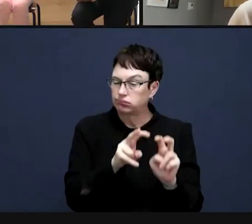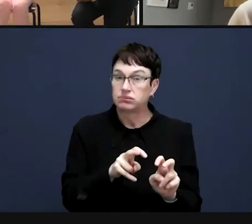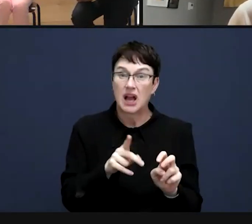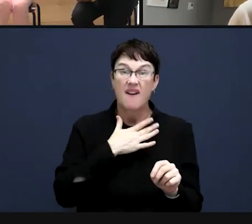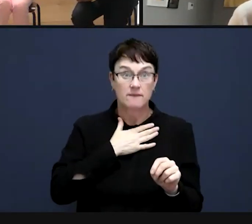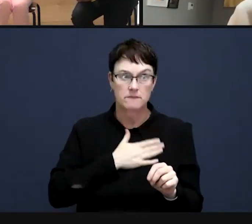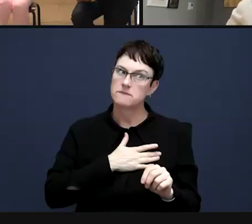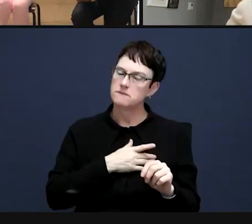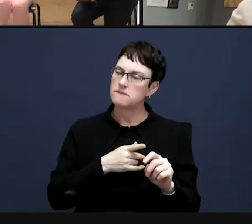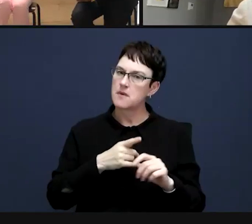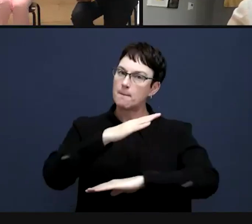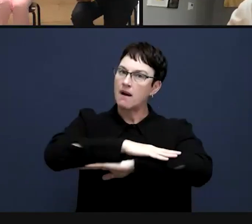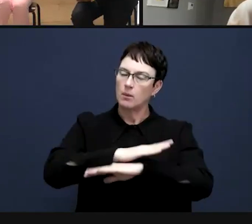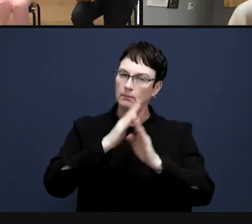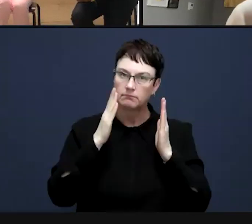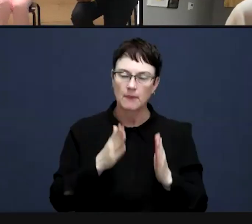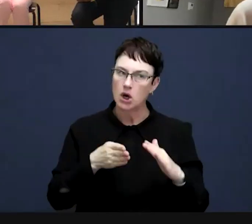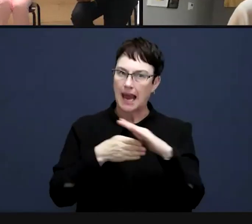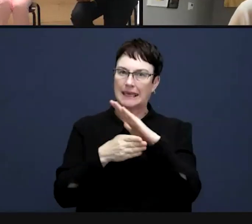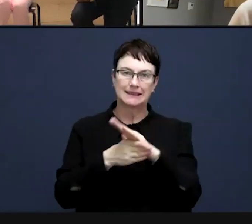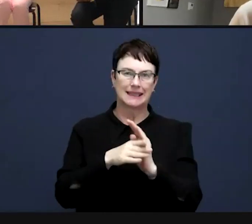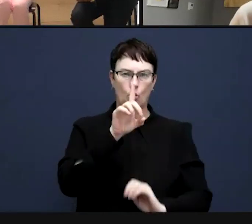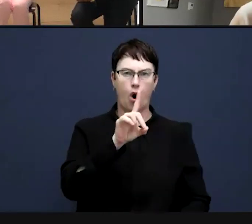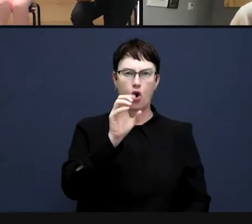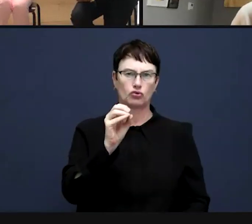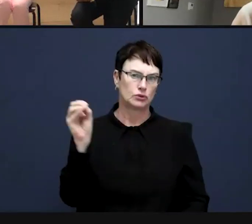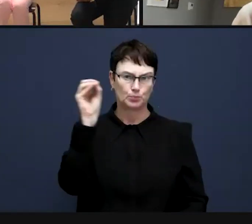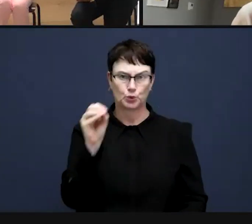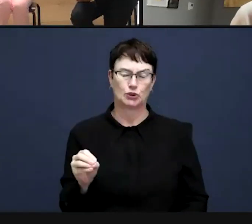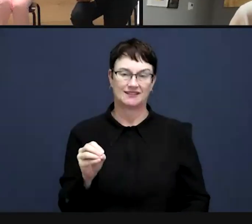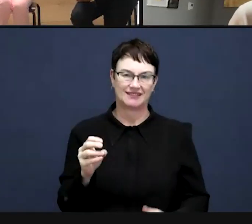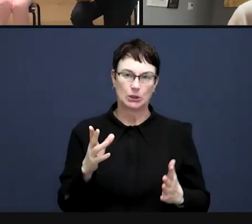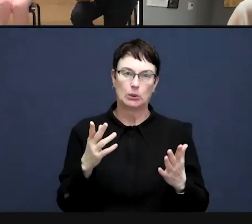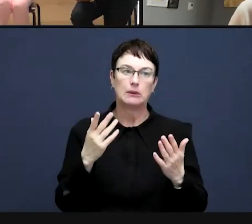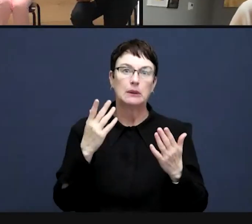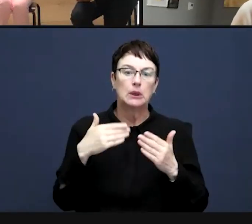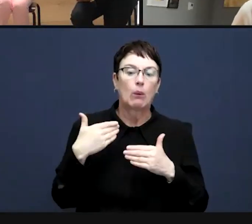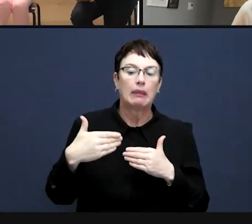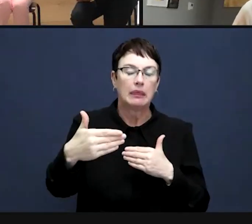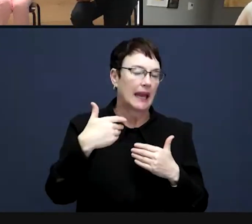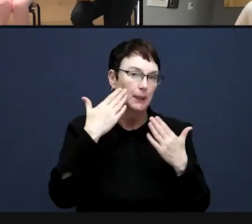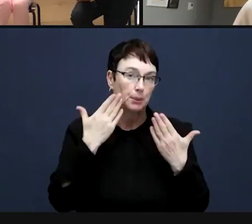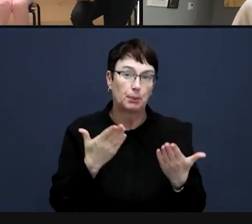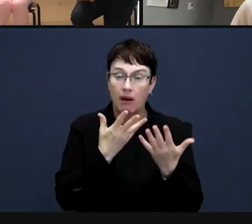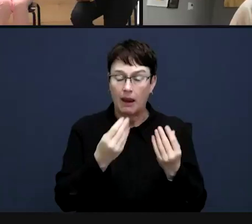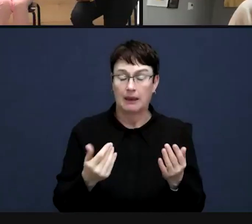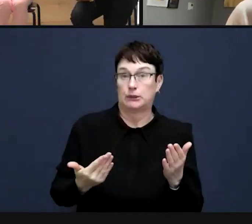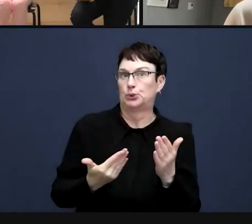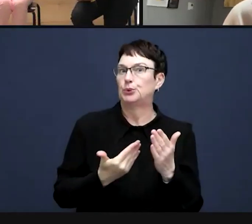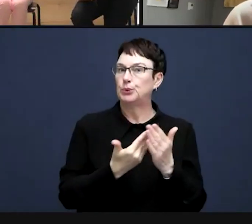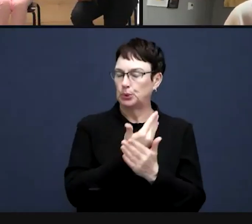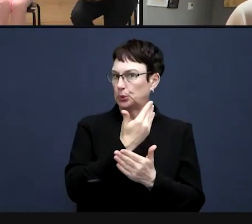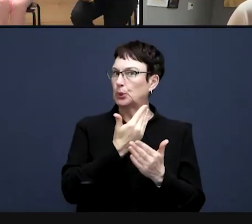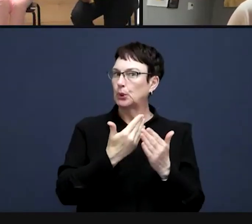don't have an exact date, but I will share the date through our lovely chapters as soon as I have the information. We have them. Yes, of